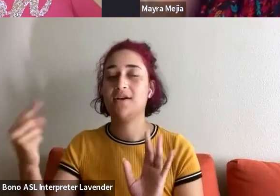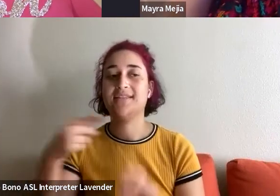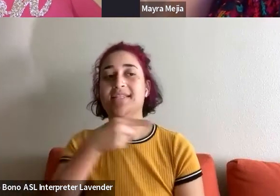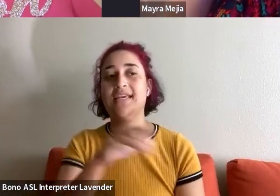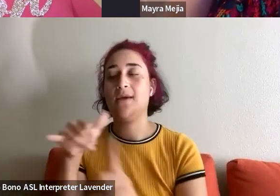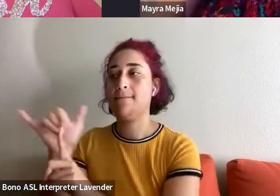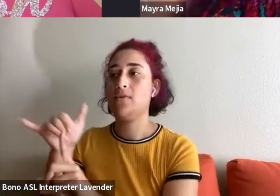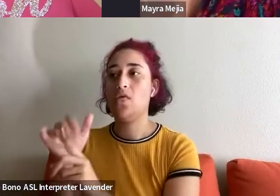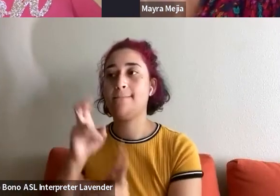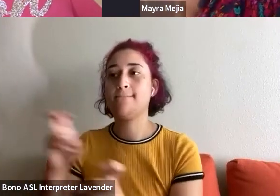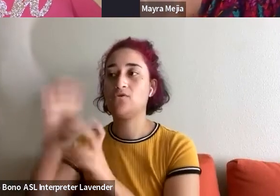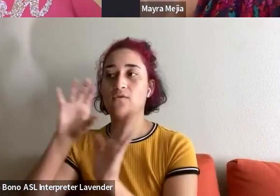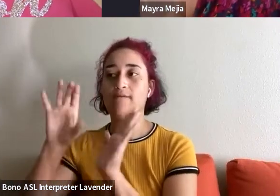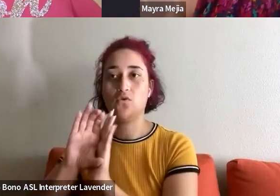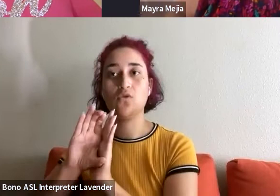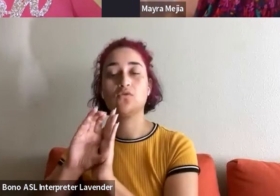posted photos of.